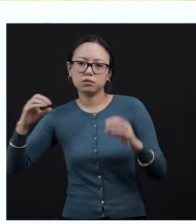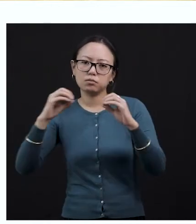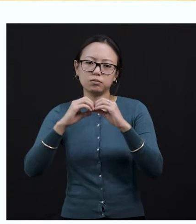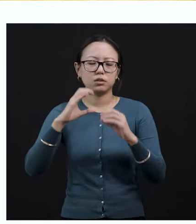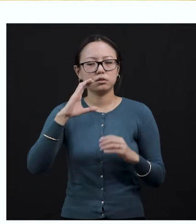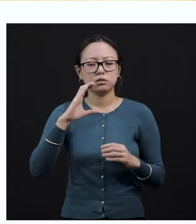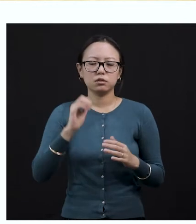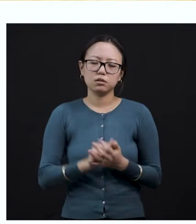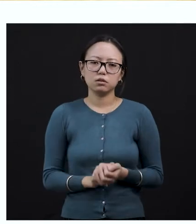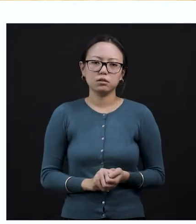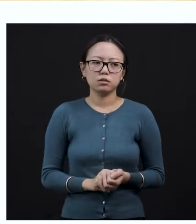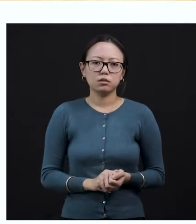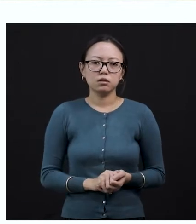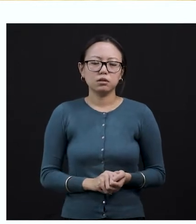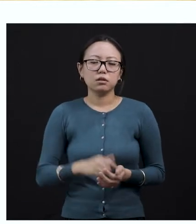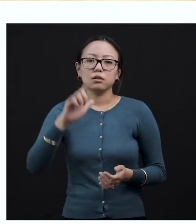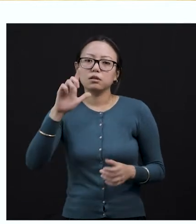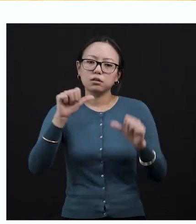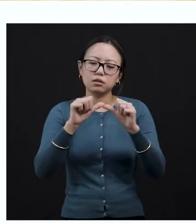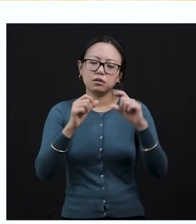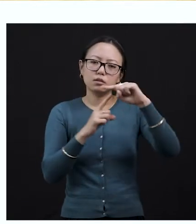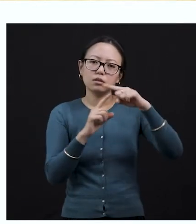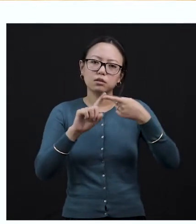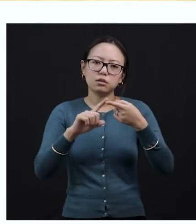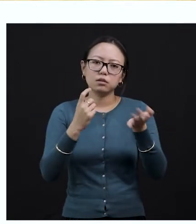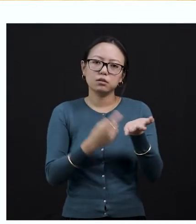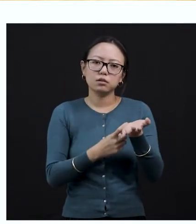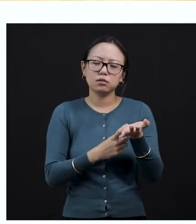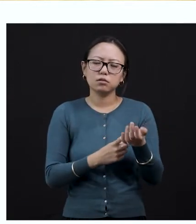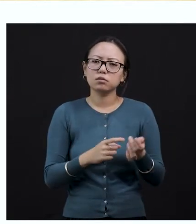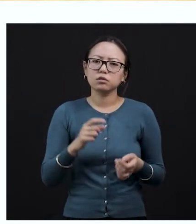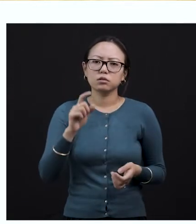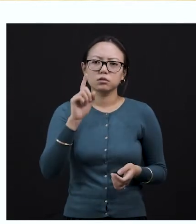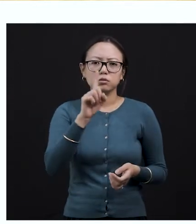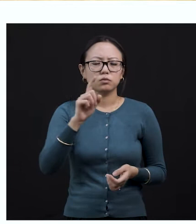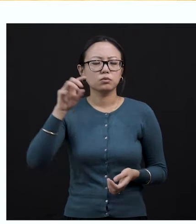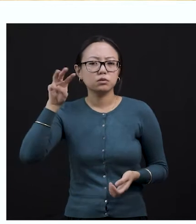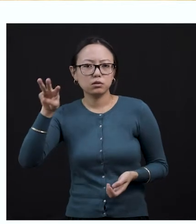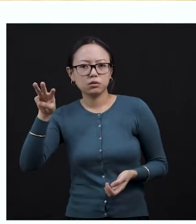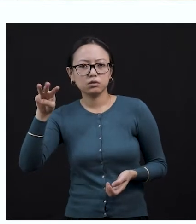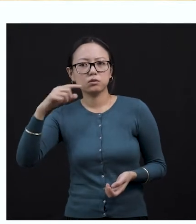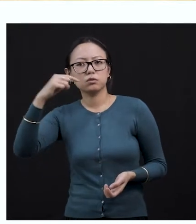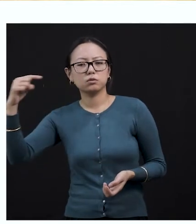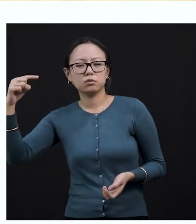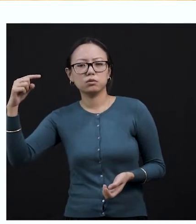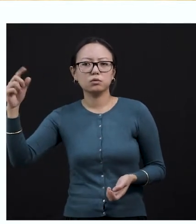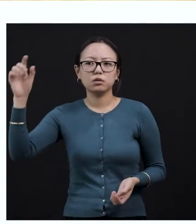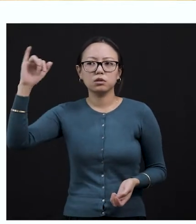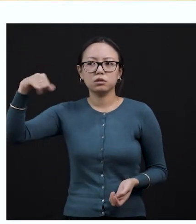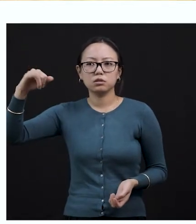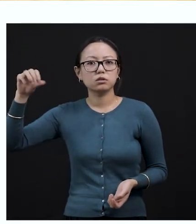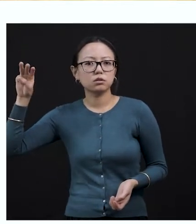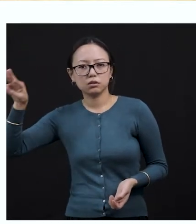is believed to have existed from 1000 BC to 600 BC. Okay, now